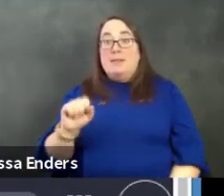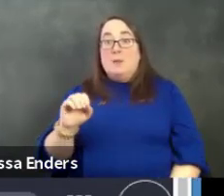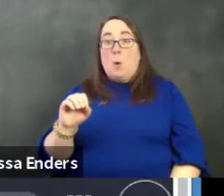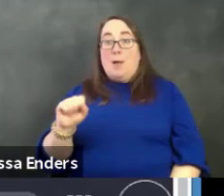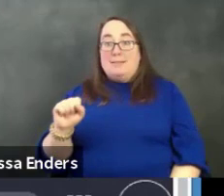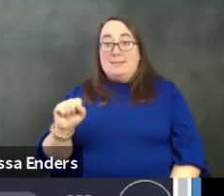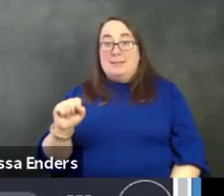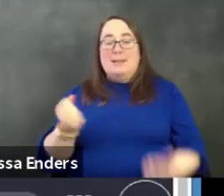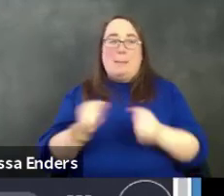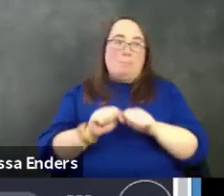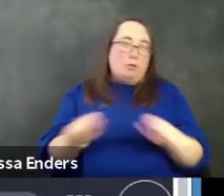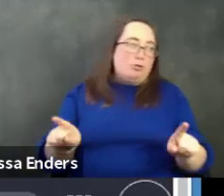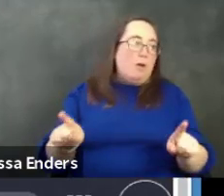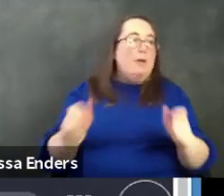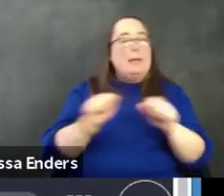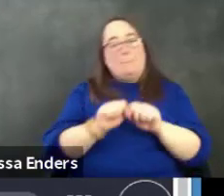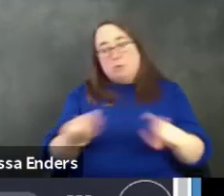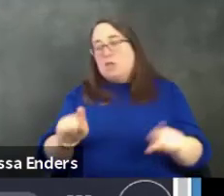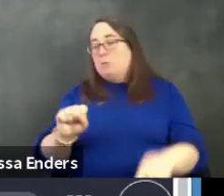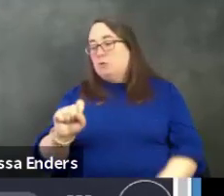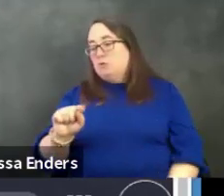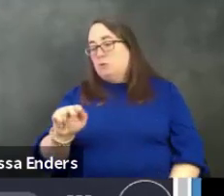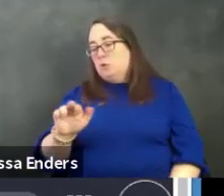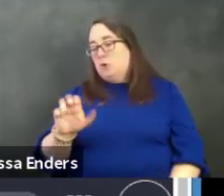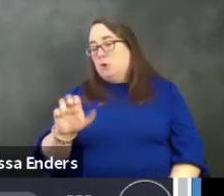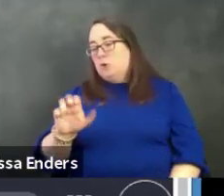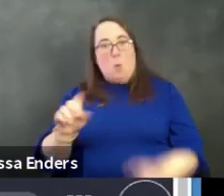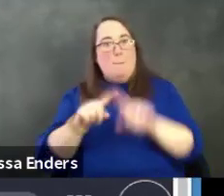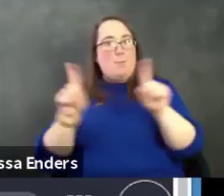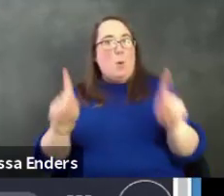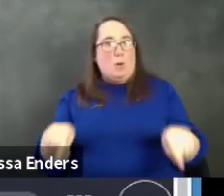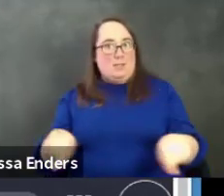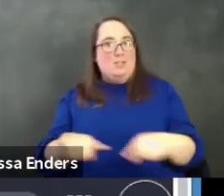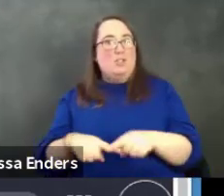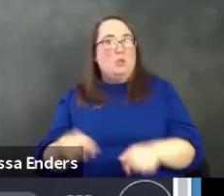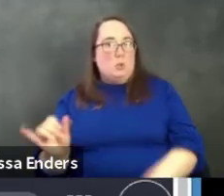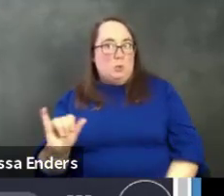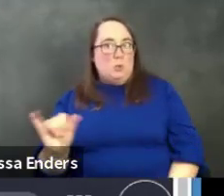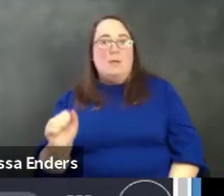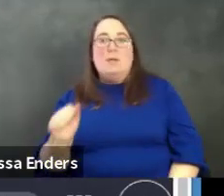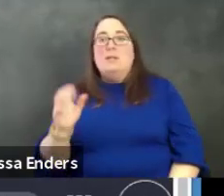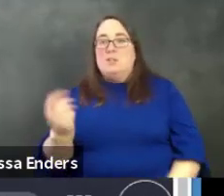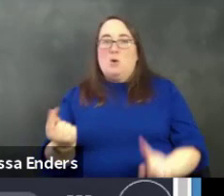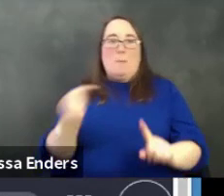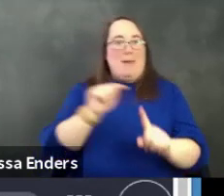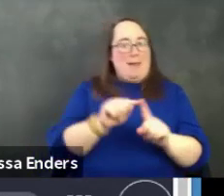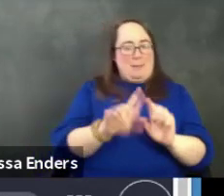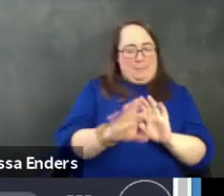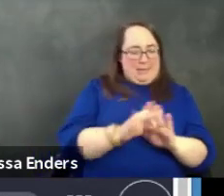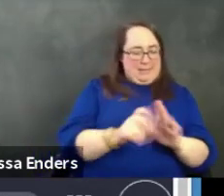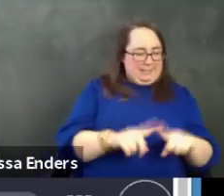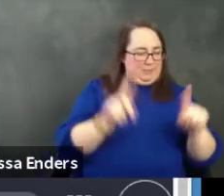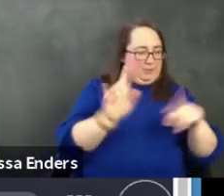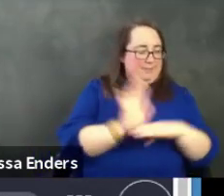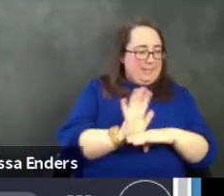out stuff. You can push out studio boards. So I'm going to go back over here if I wanted to pick another video.